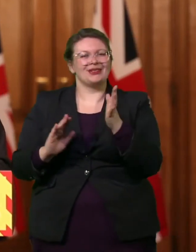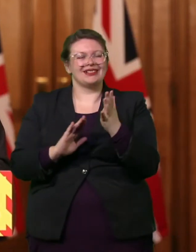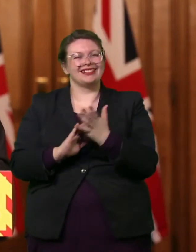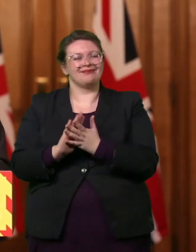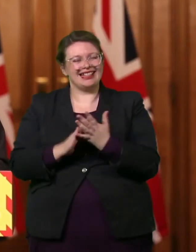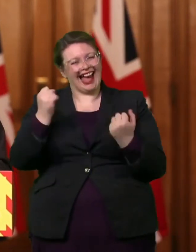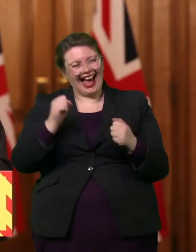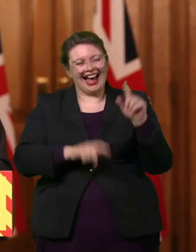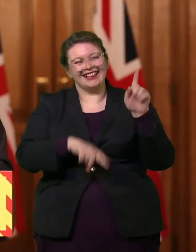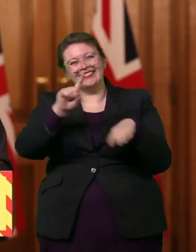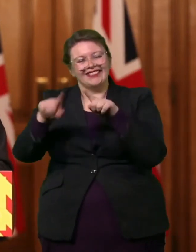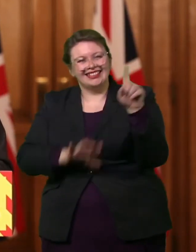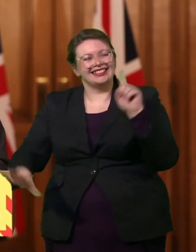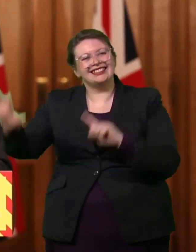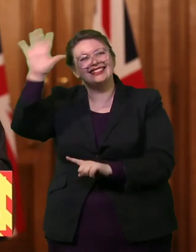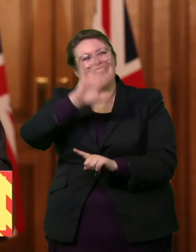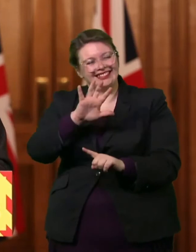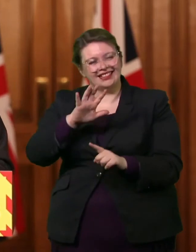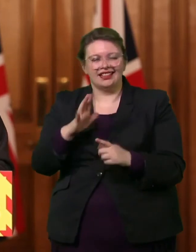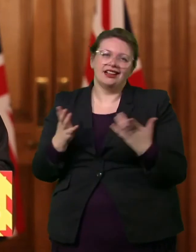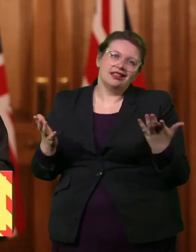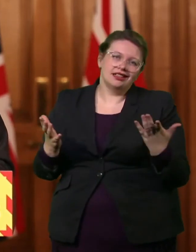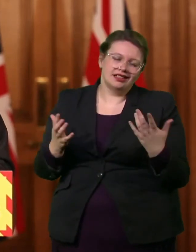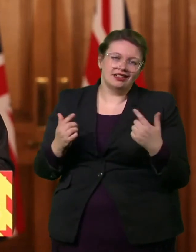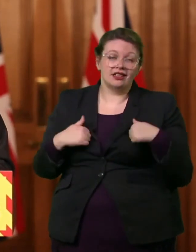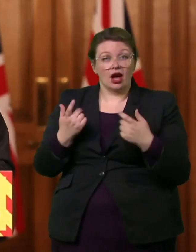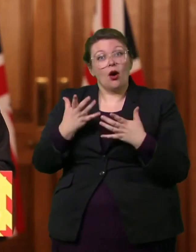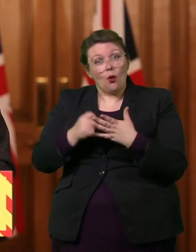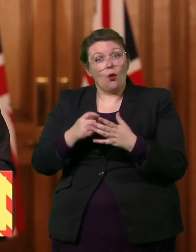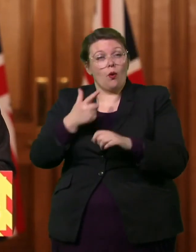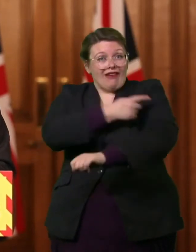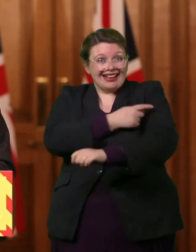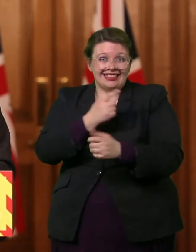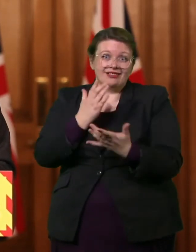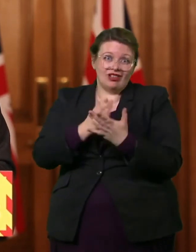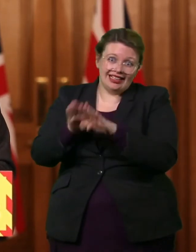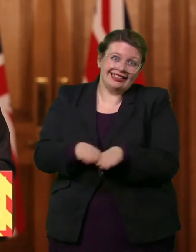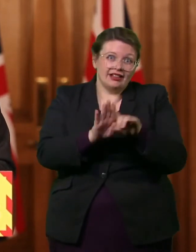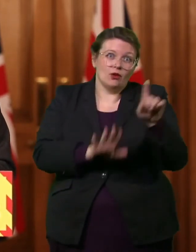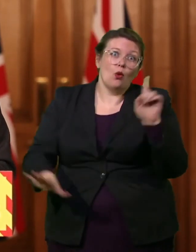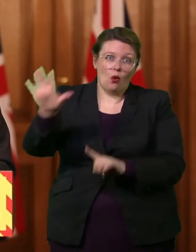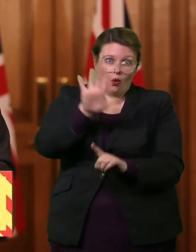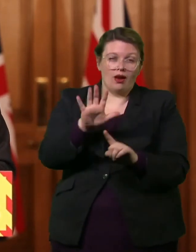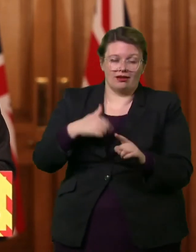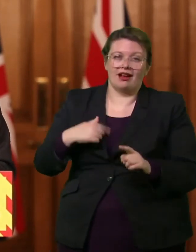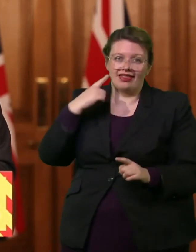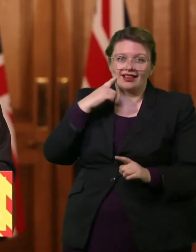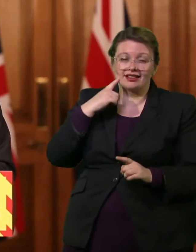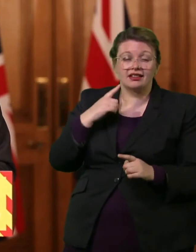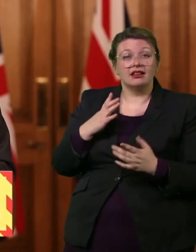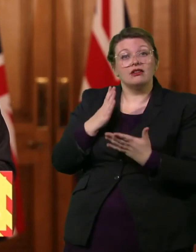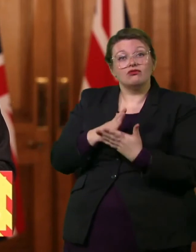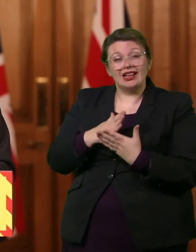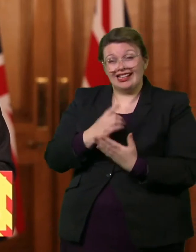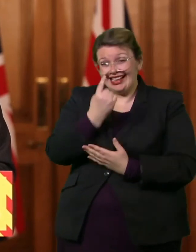that this challenge of the rollout is equally balanced. As far as I'm concerned, every single person getting their access to their jab